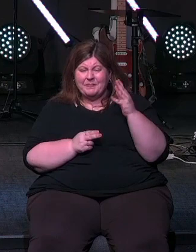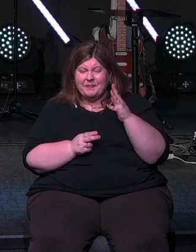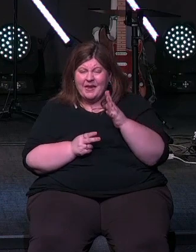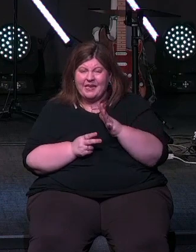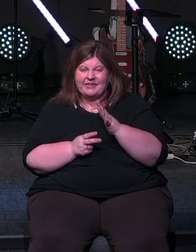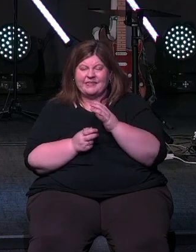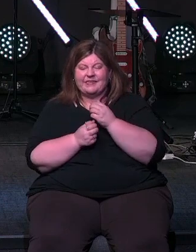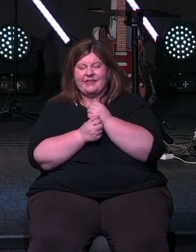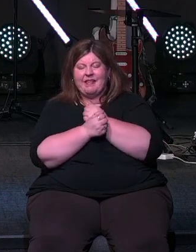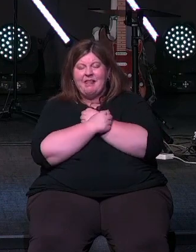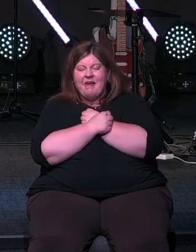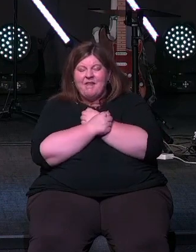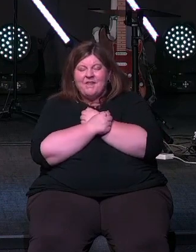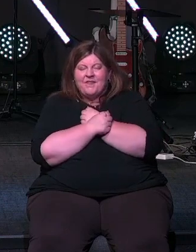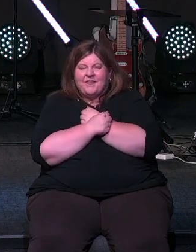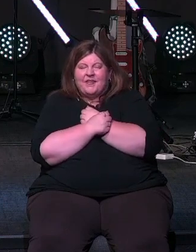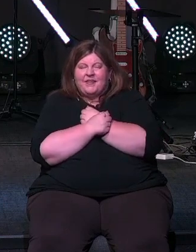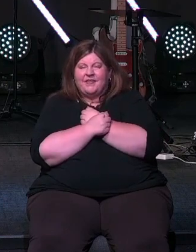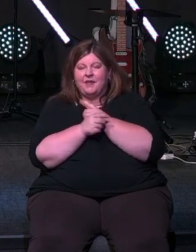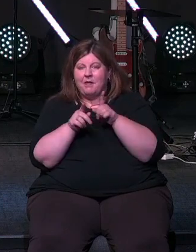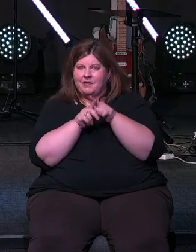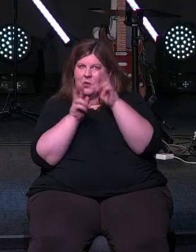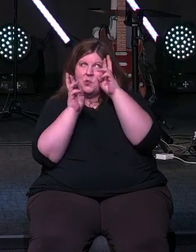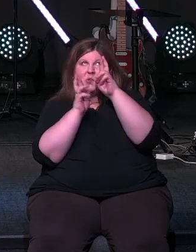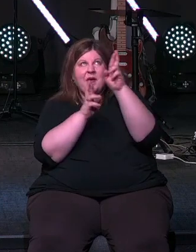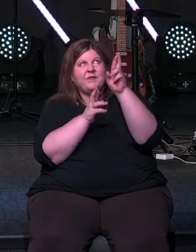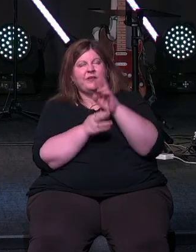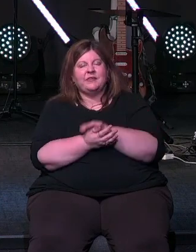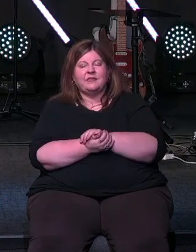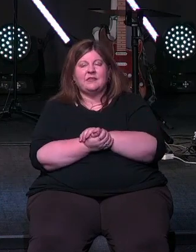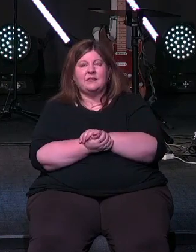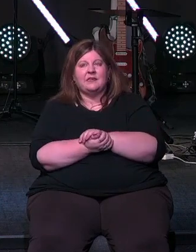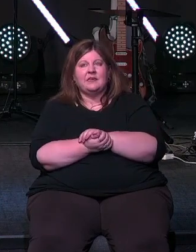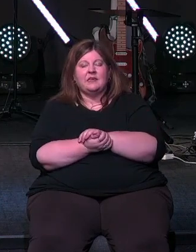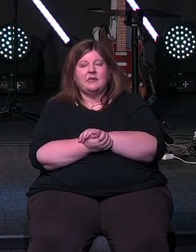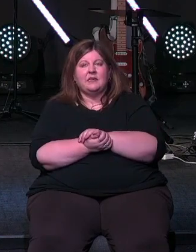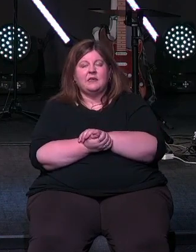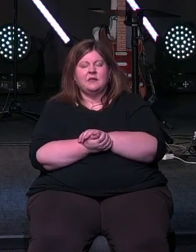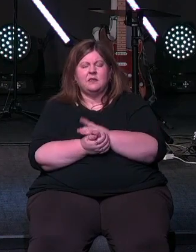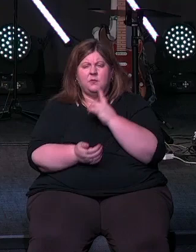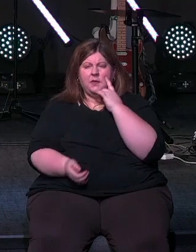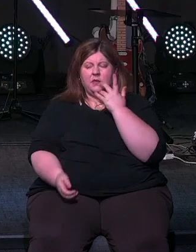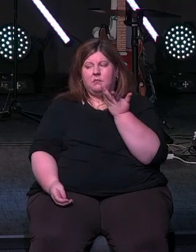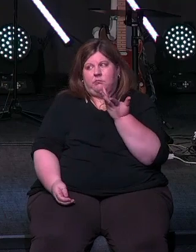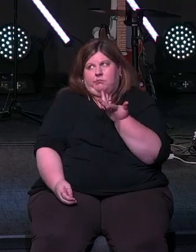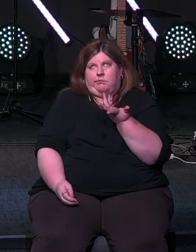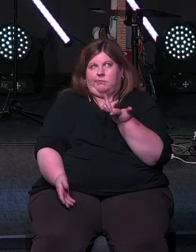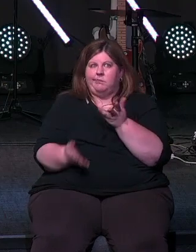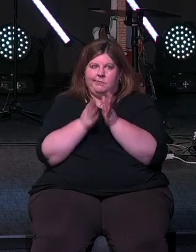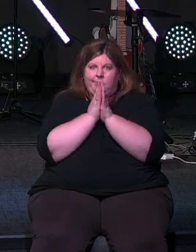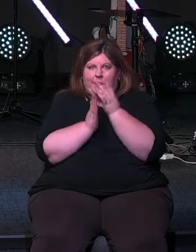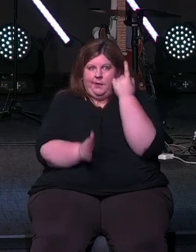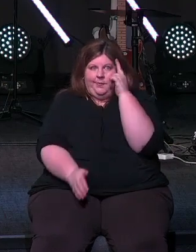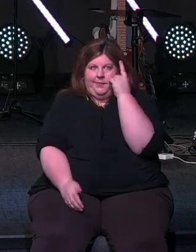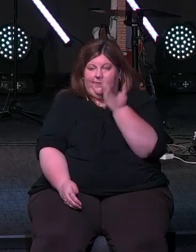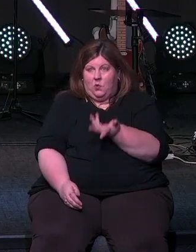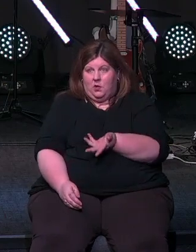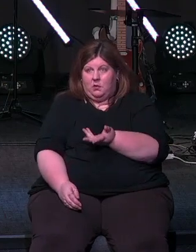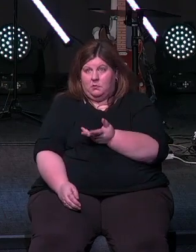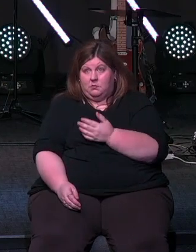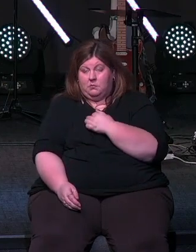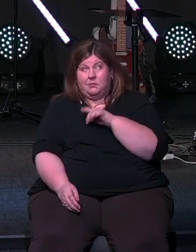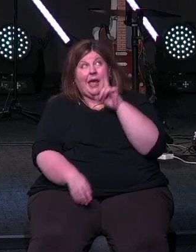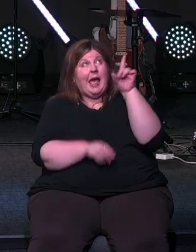well as reverence. So you might say, what is the purpose of prayer? Is it to ask for